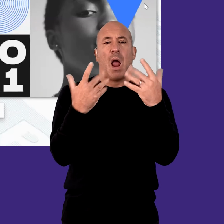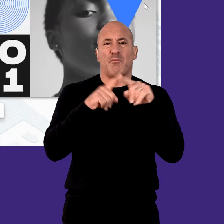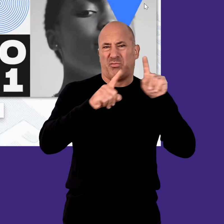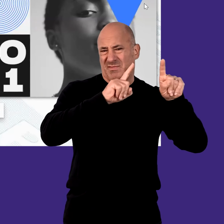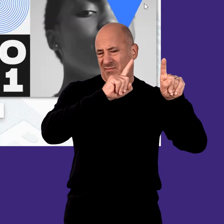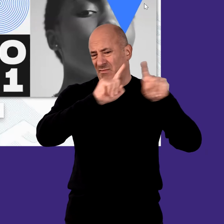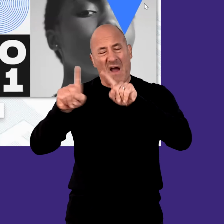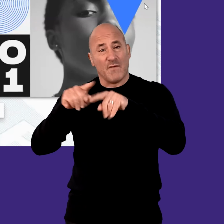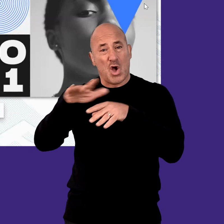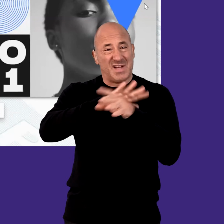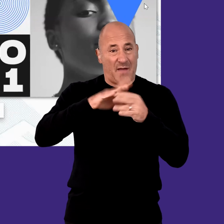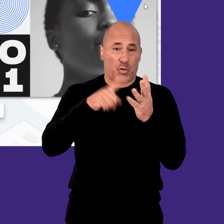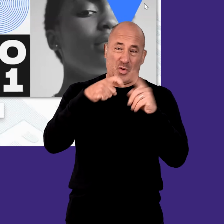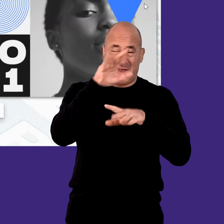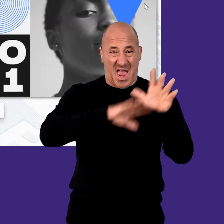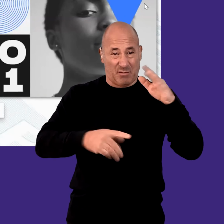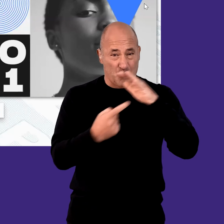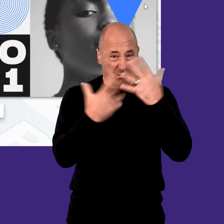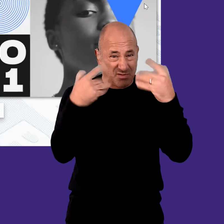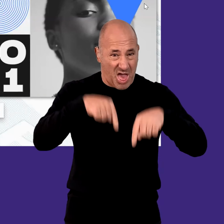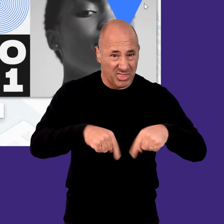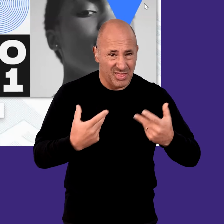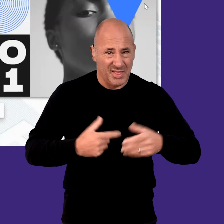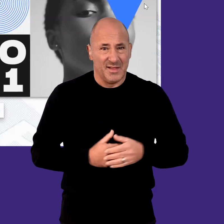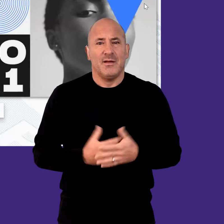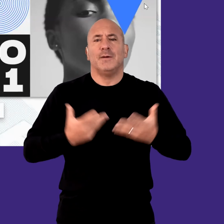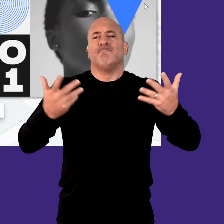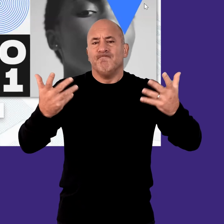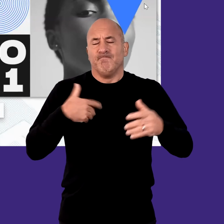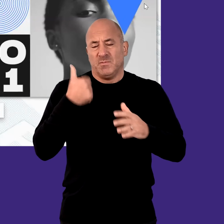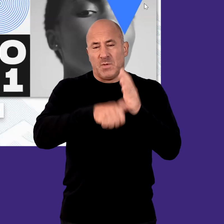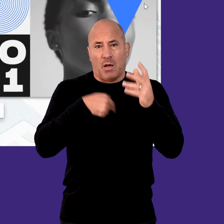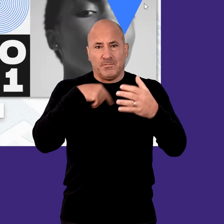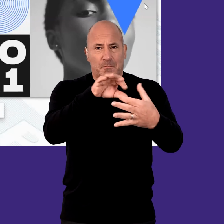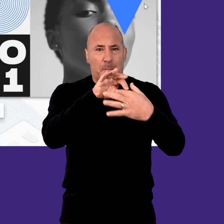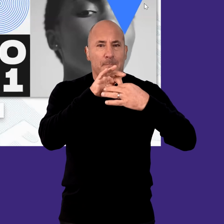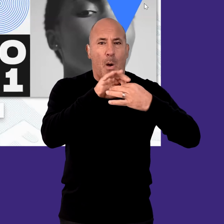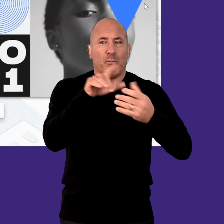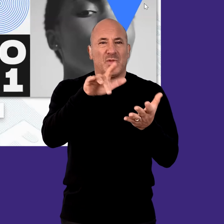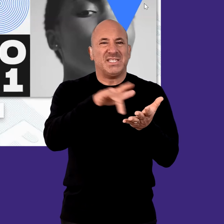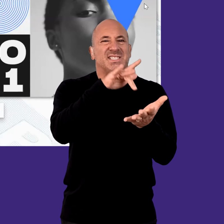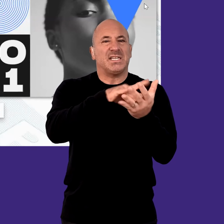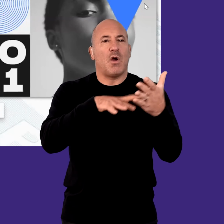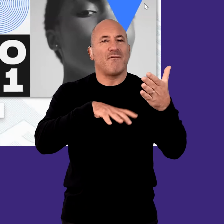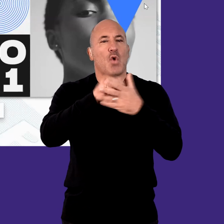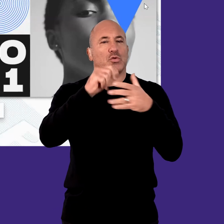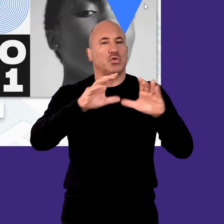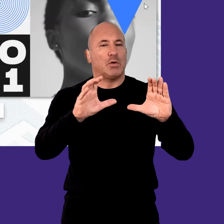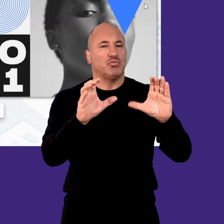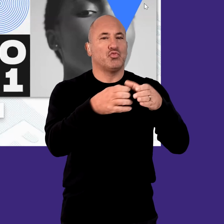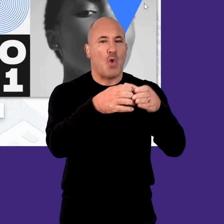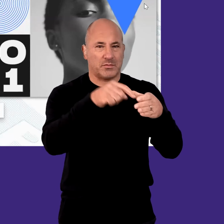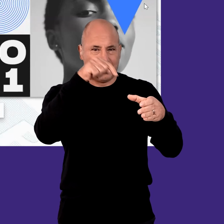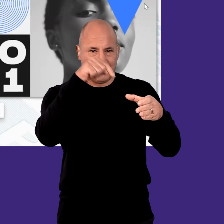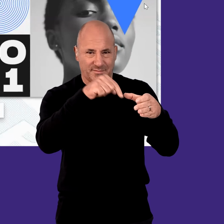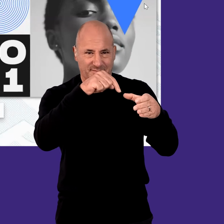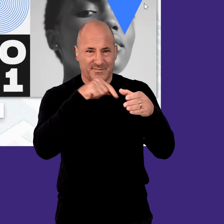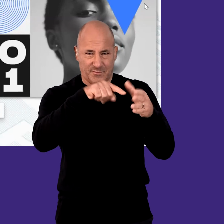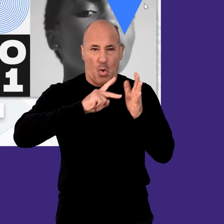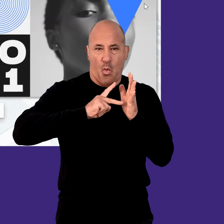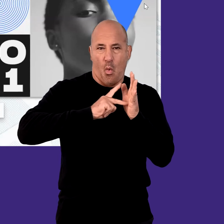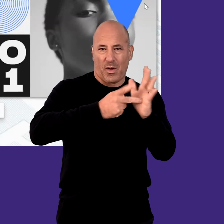in the UK, and it's also in the top 10 most diverse areas in the UK as well. And when we